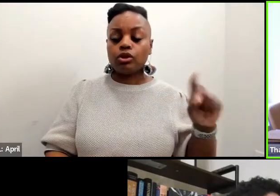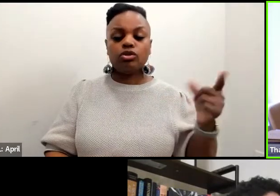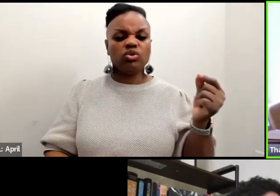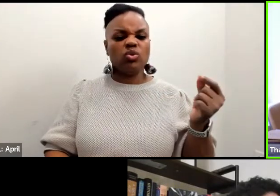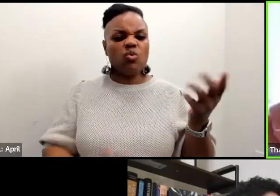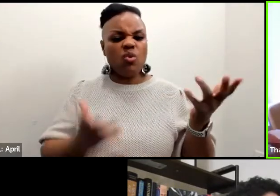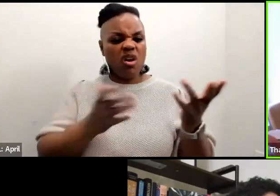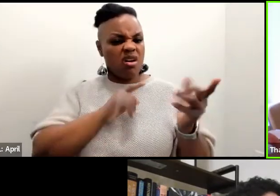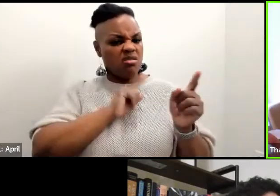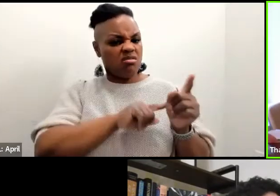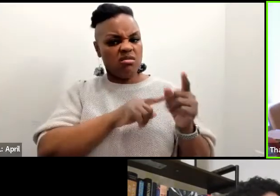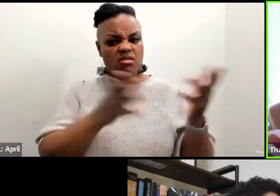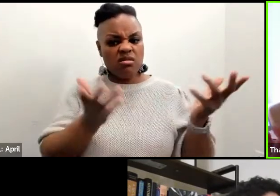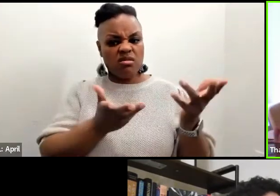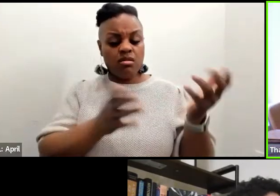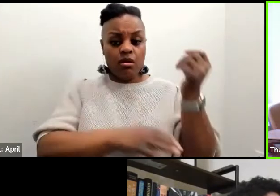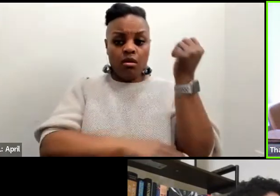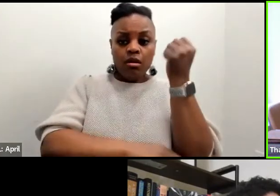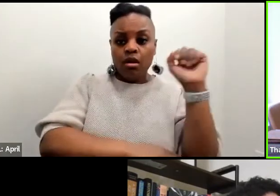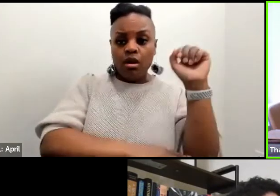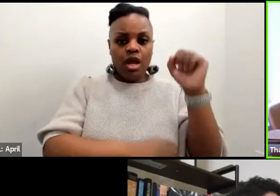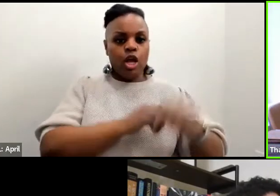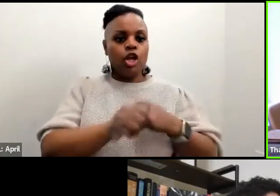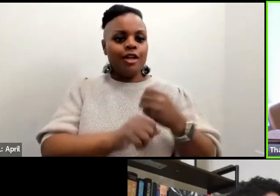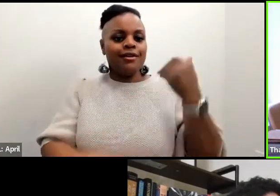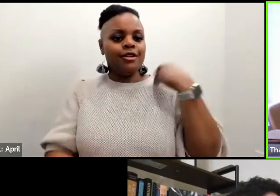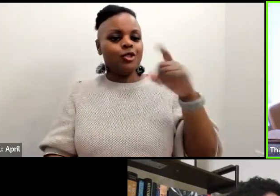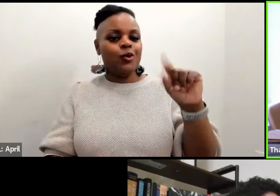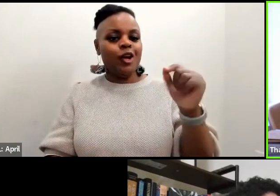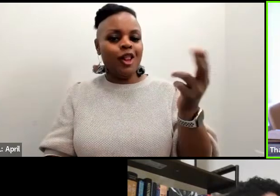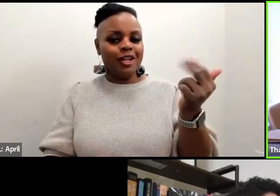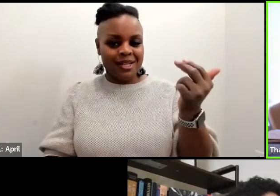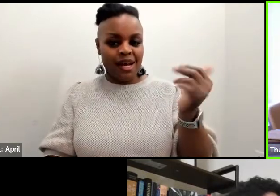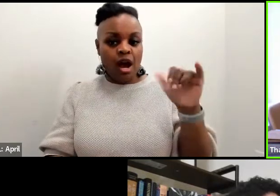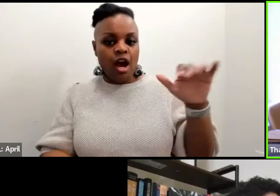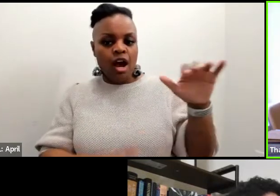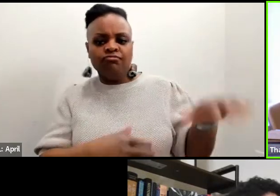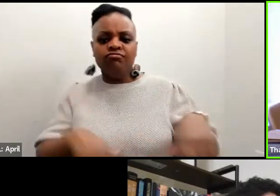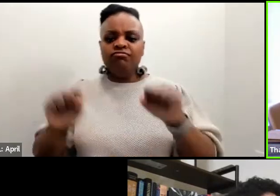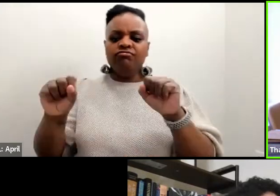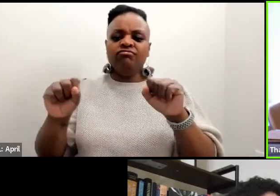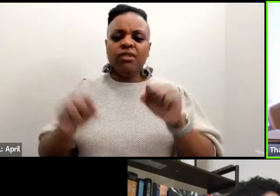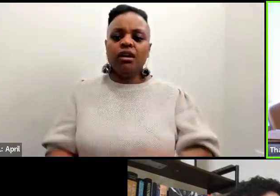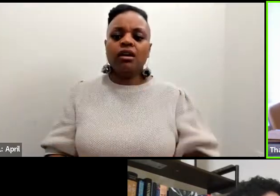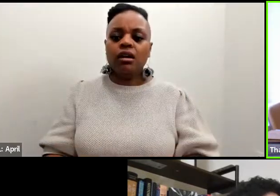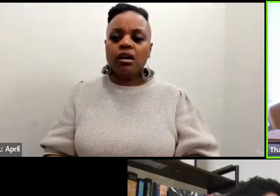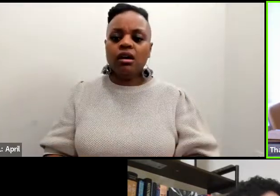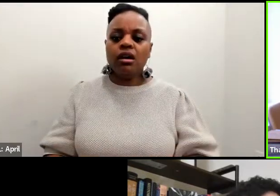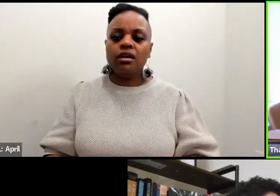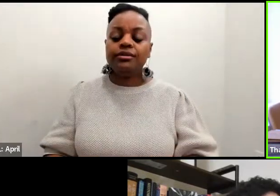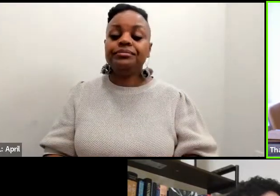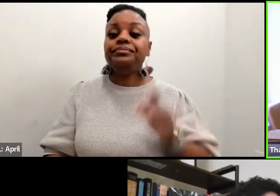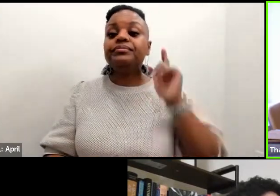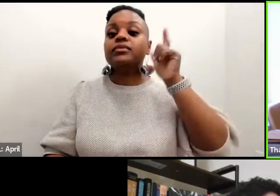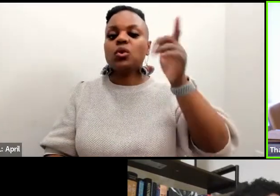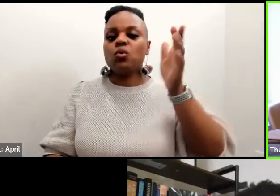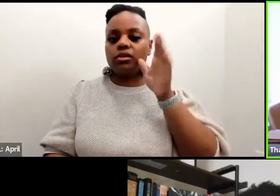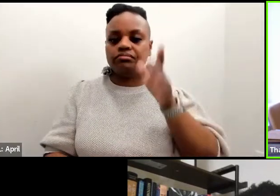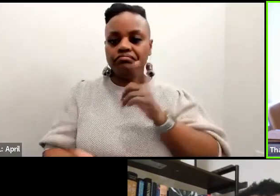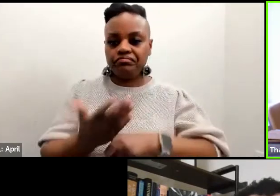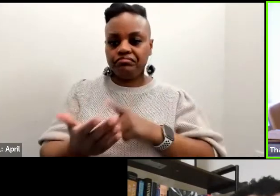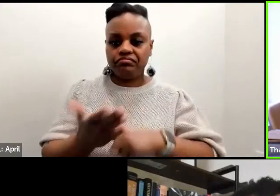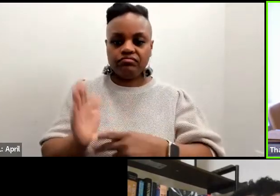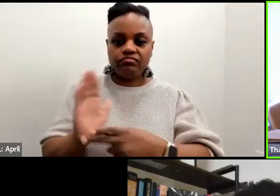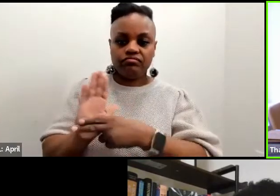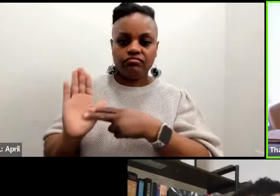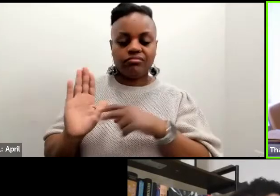talk about whether the group should be designated as a terrorist group or not, which we're going to talk about a little later in the session, the first thing you need to know is, what do they actually say